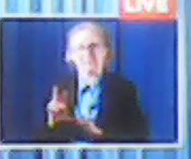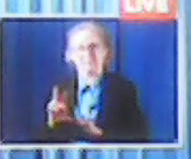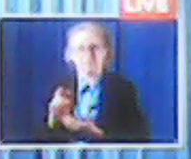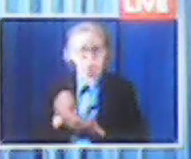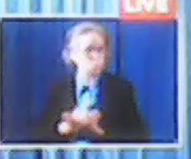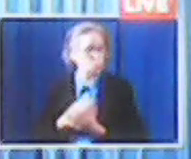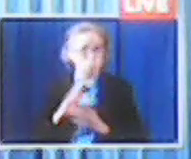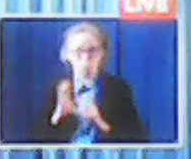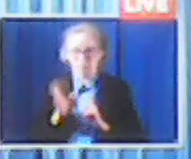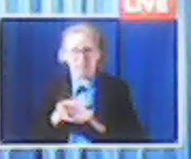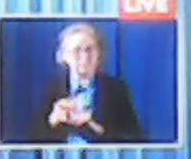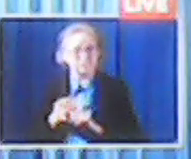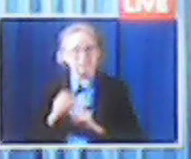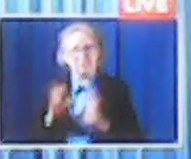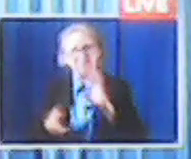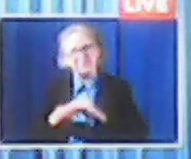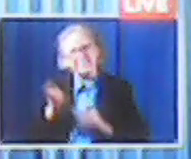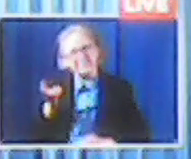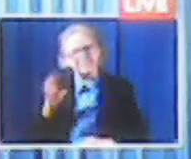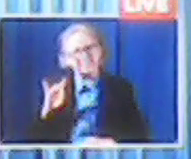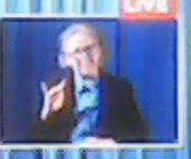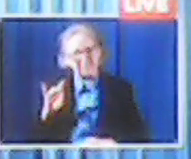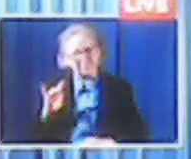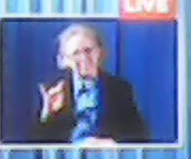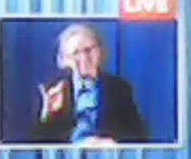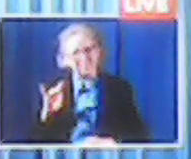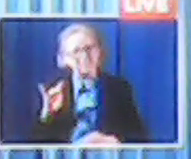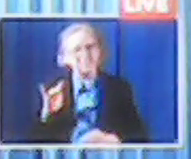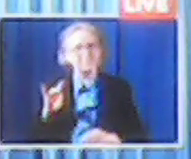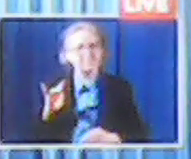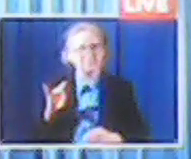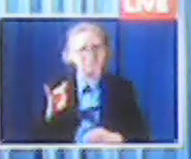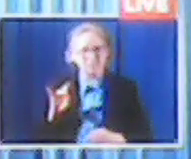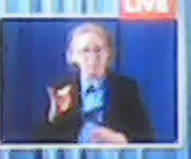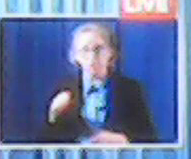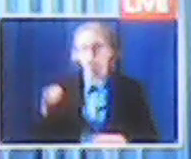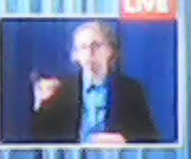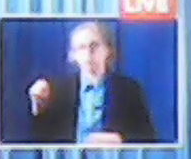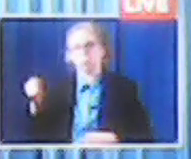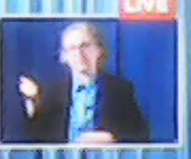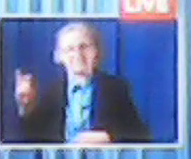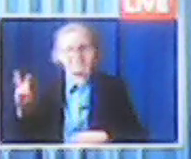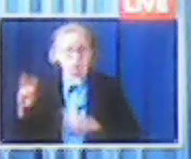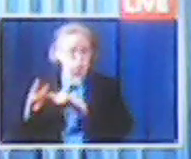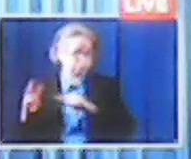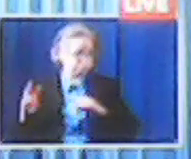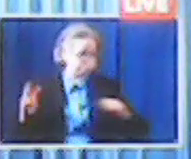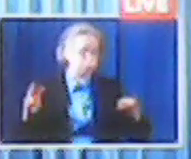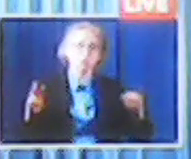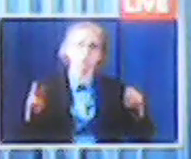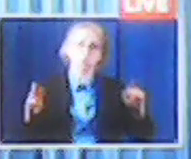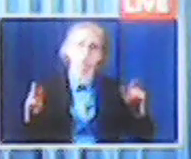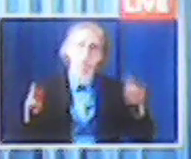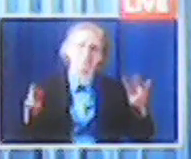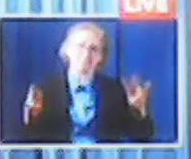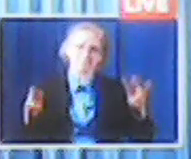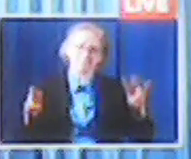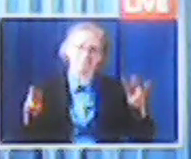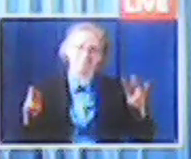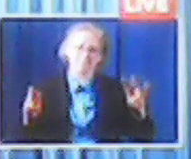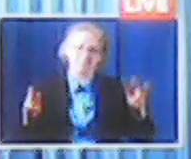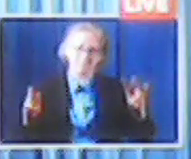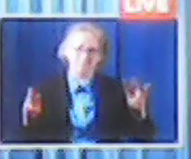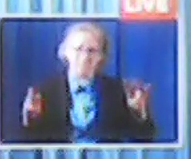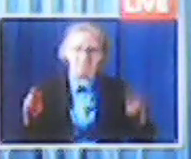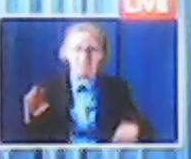the coronavirus. 68 cases per 100,000 residents. From June 16th until the 27th of June, the average